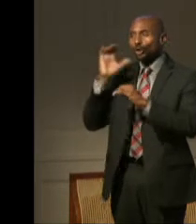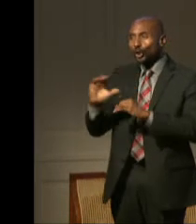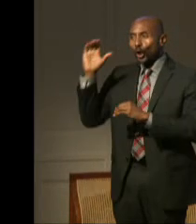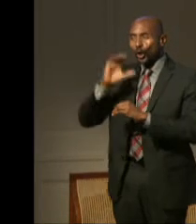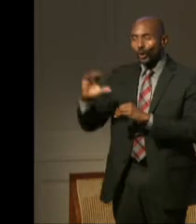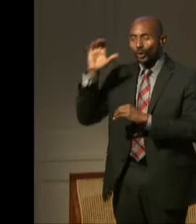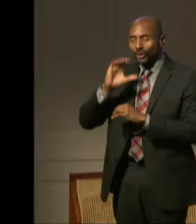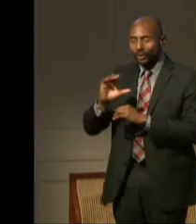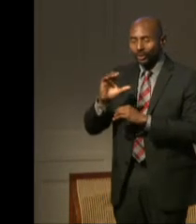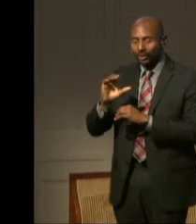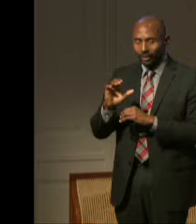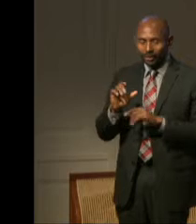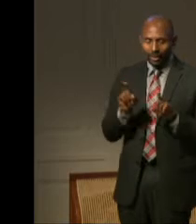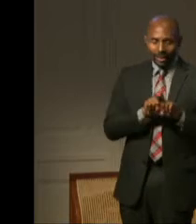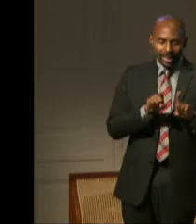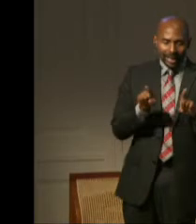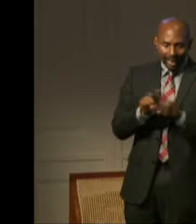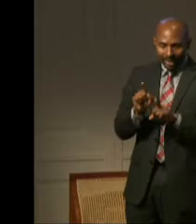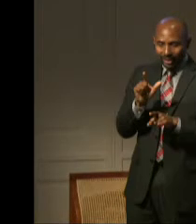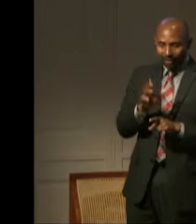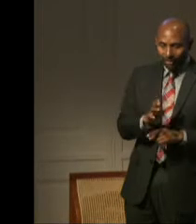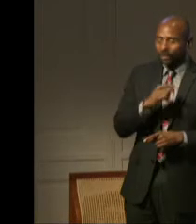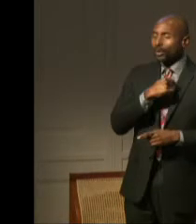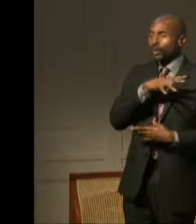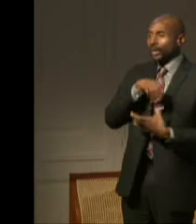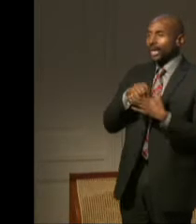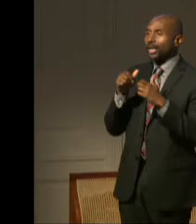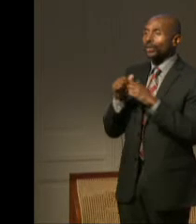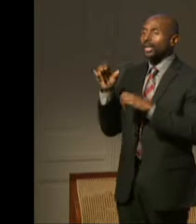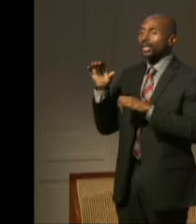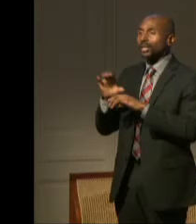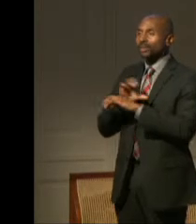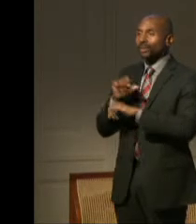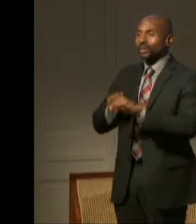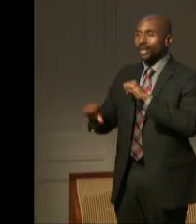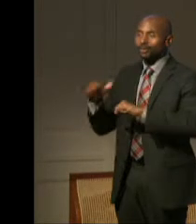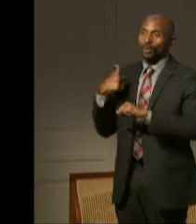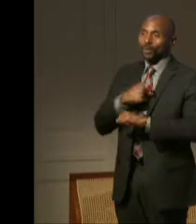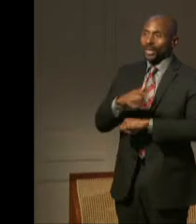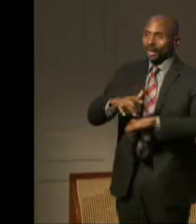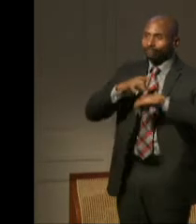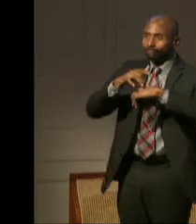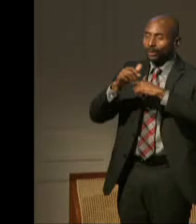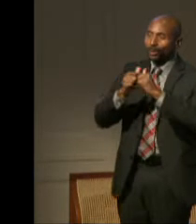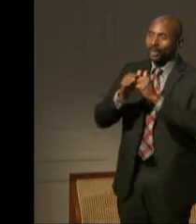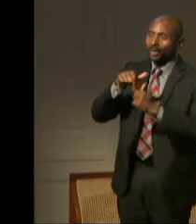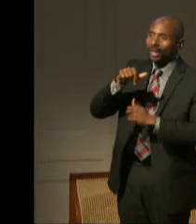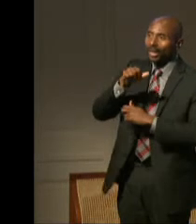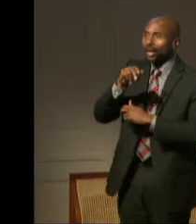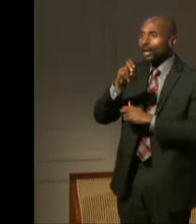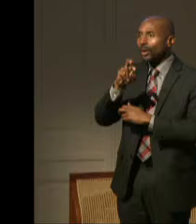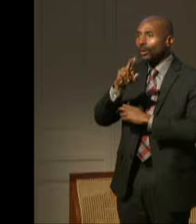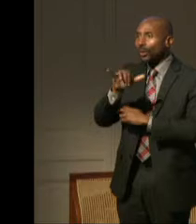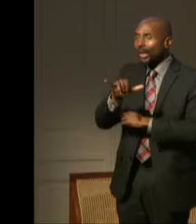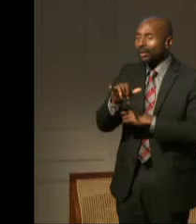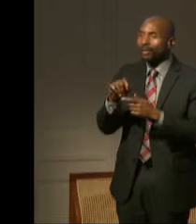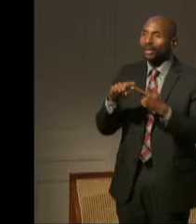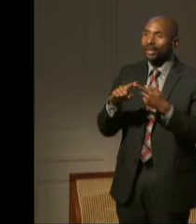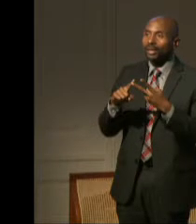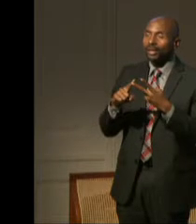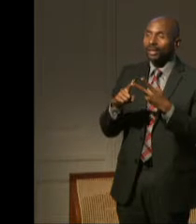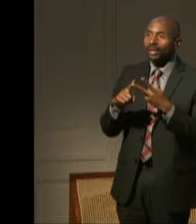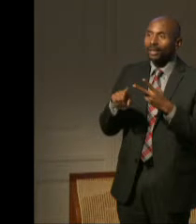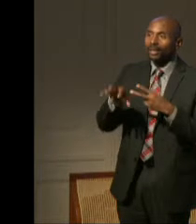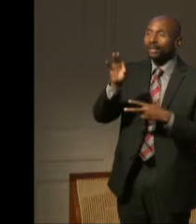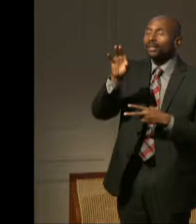as a librarian engaged with computer scientists, when we said, this obsession that we have about query and retrieval, and so much energy and effort into these kinds of